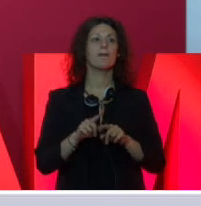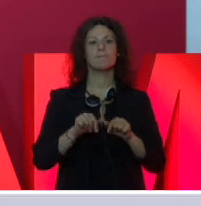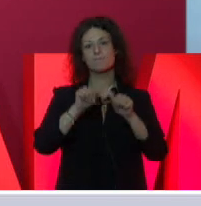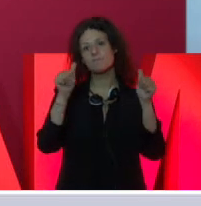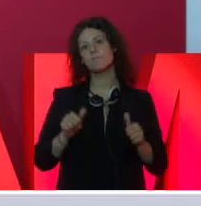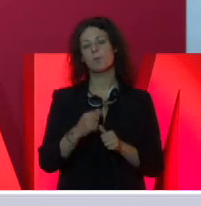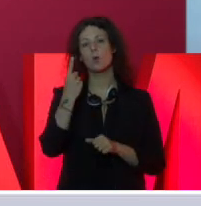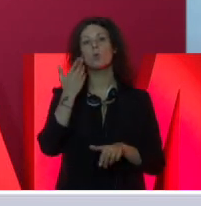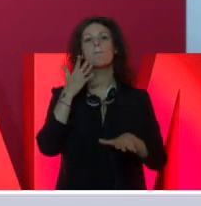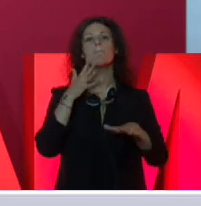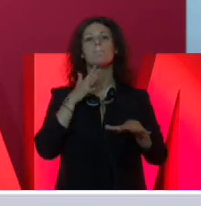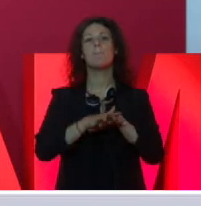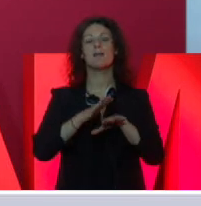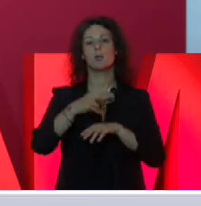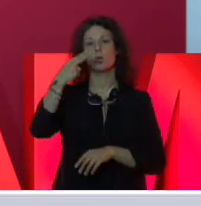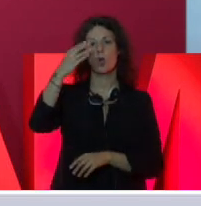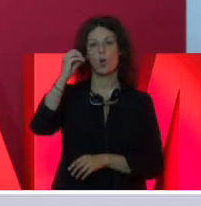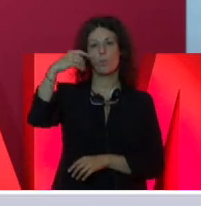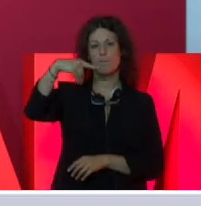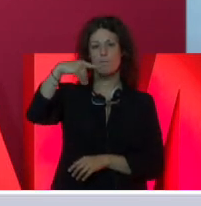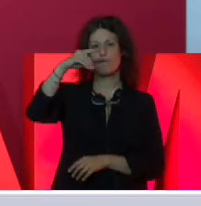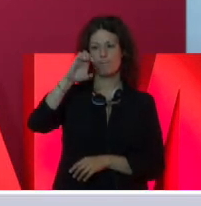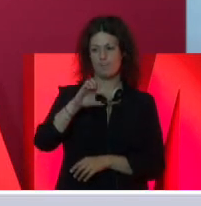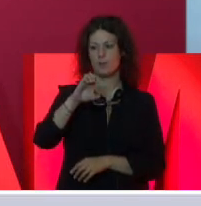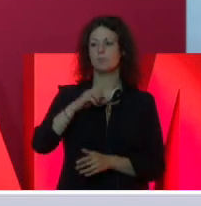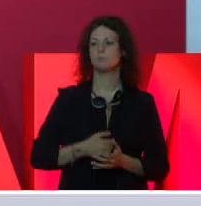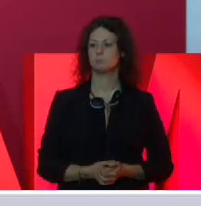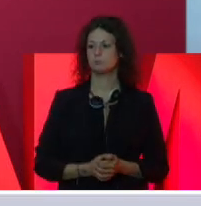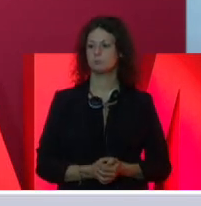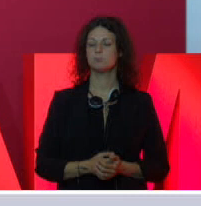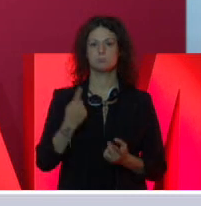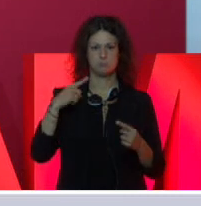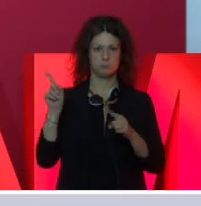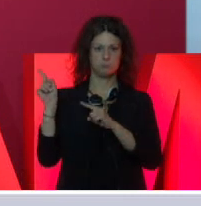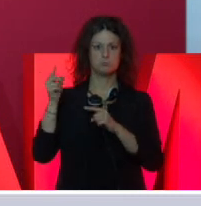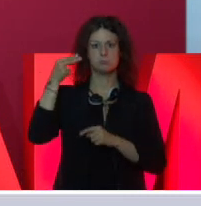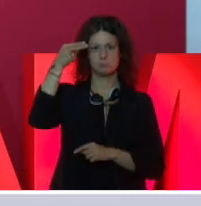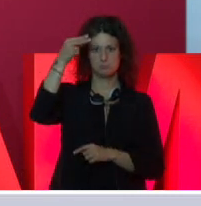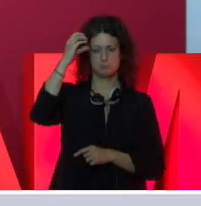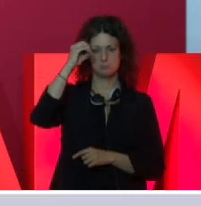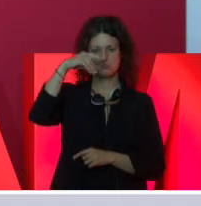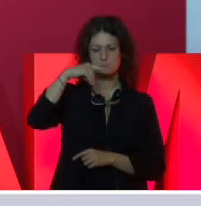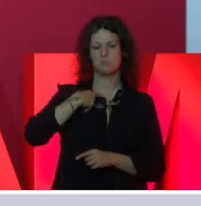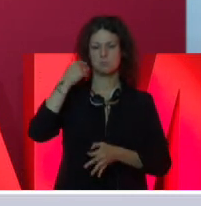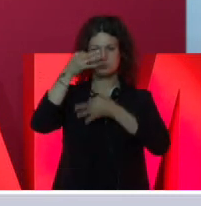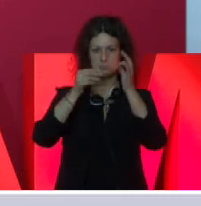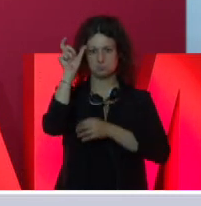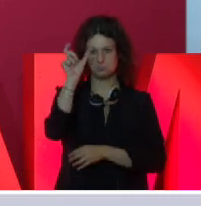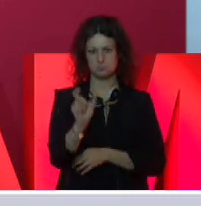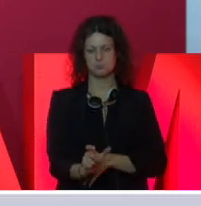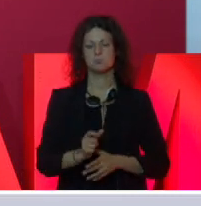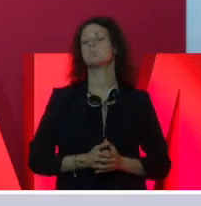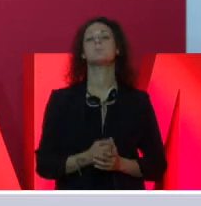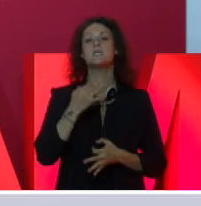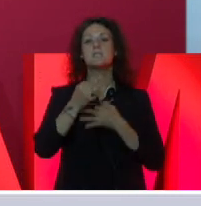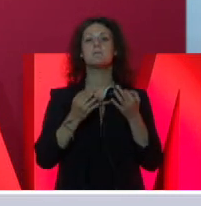We can focus on the HOPE method. HOPE stands for harvest, observe, predict, and explain. So harvest